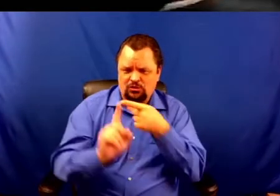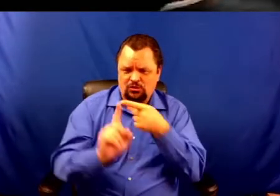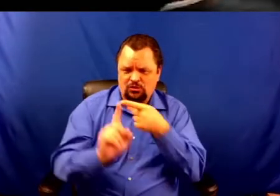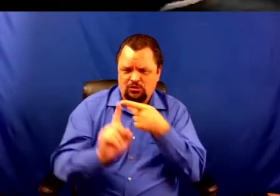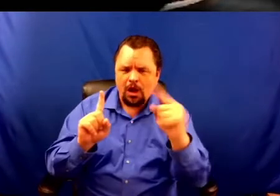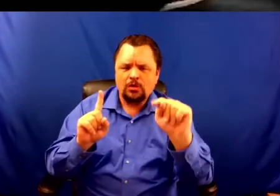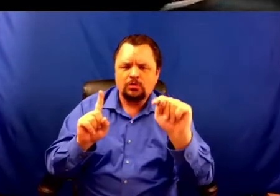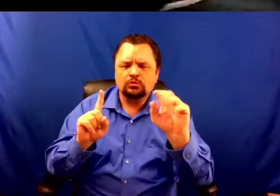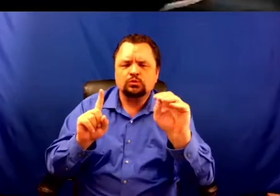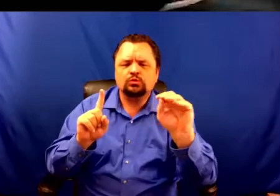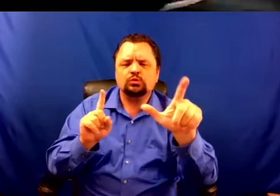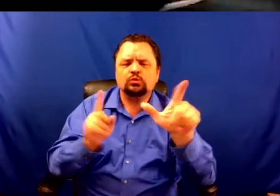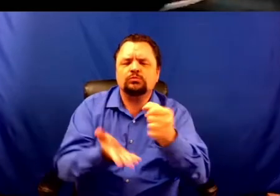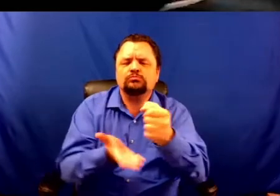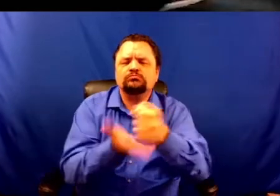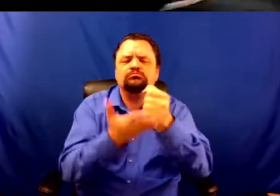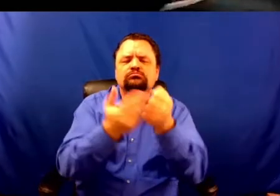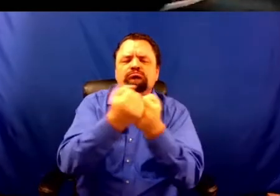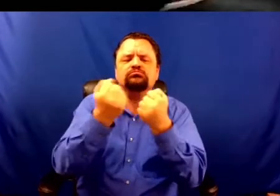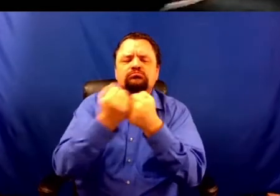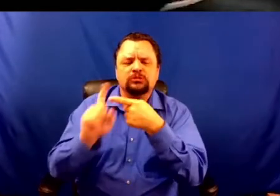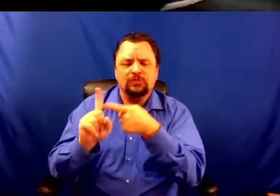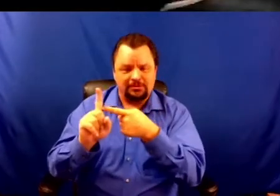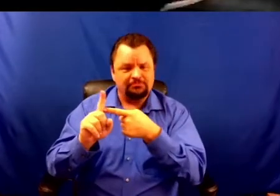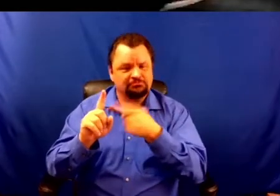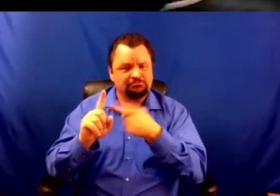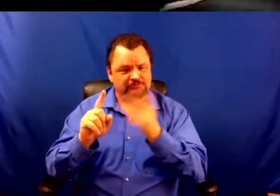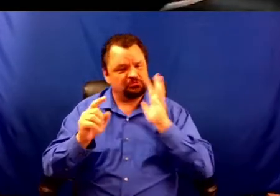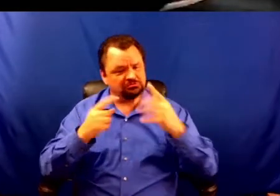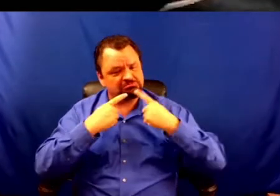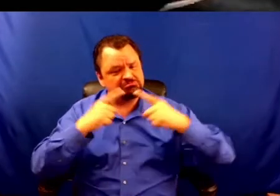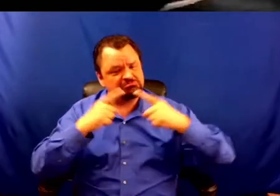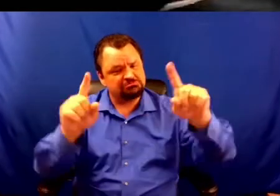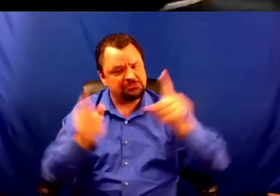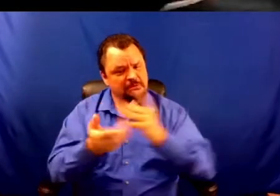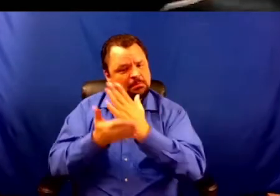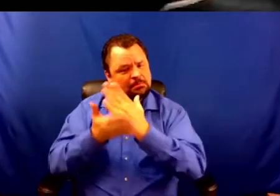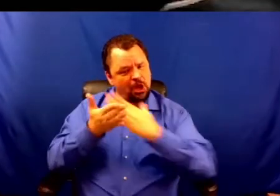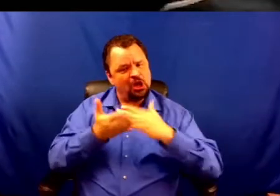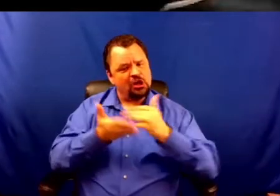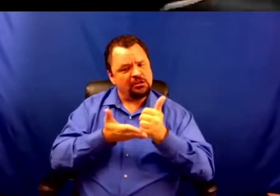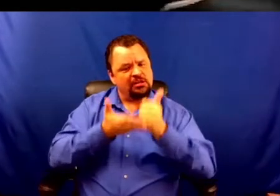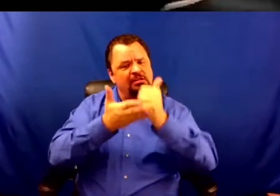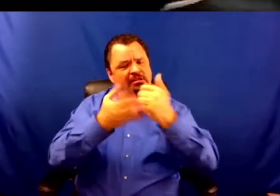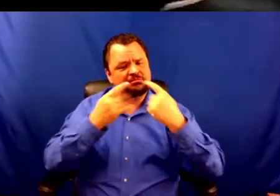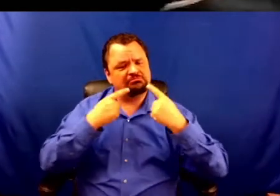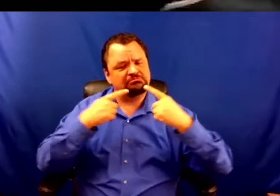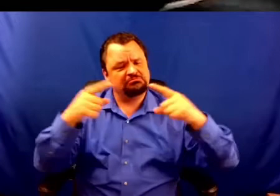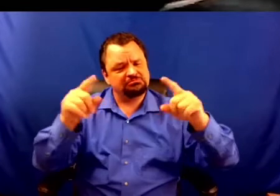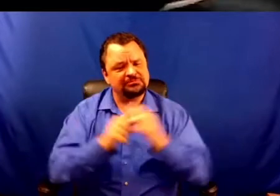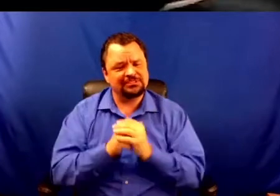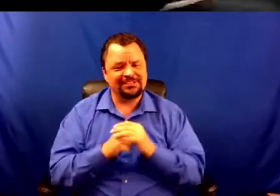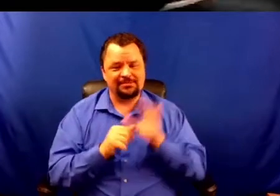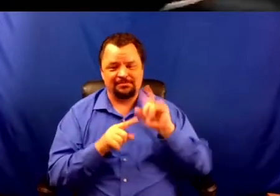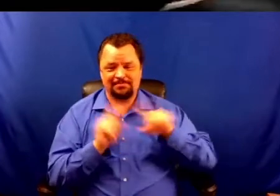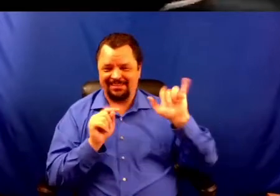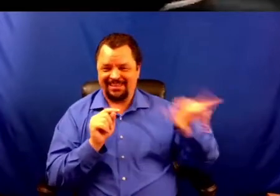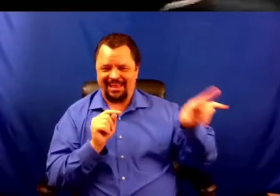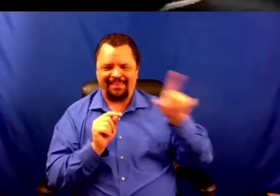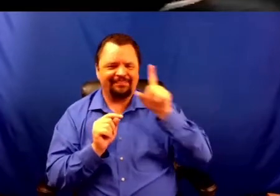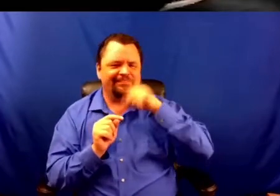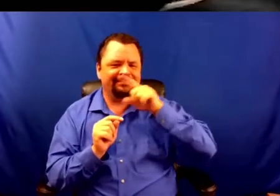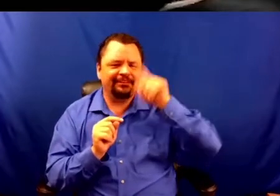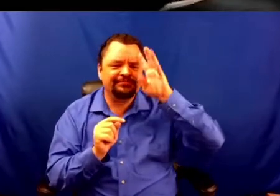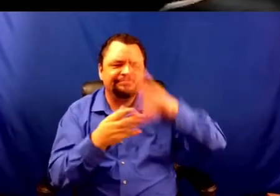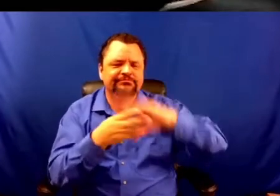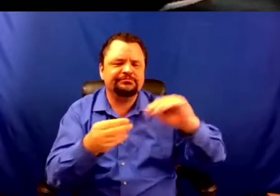some fallacies in your proclamation. If you talk to maybe some other professionals besides the nurses that came to you, one thing I'd